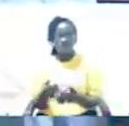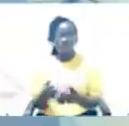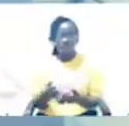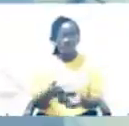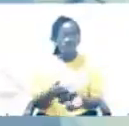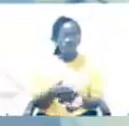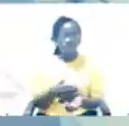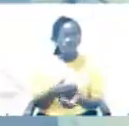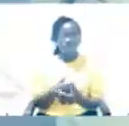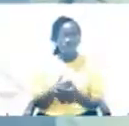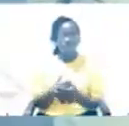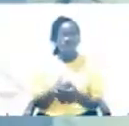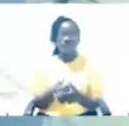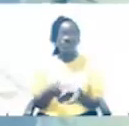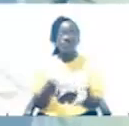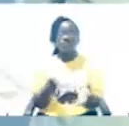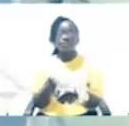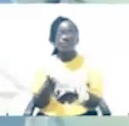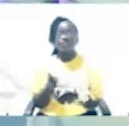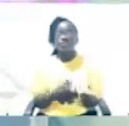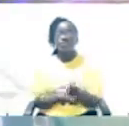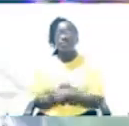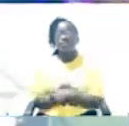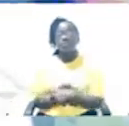This is the last night.